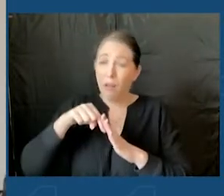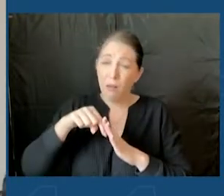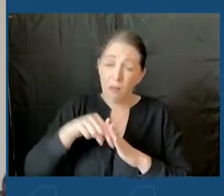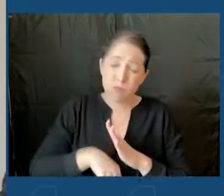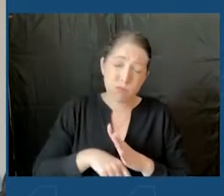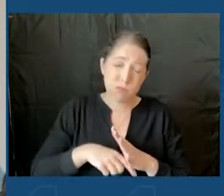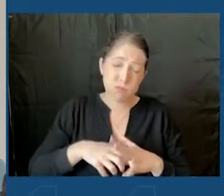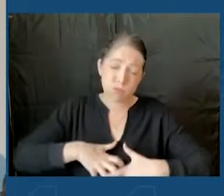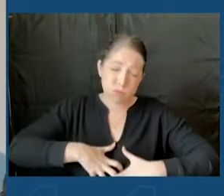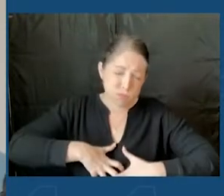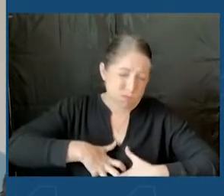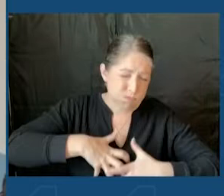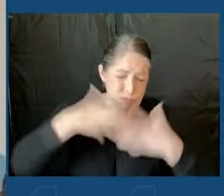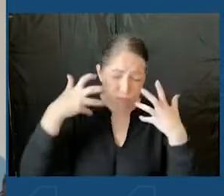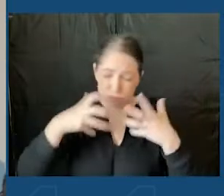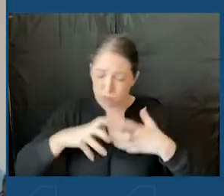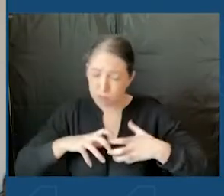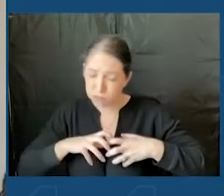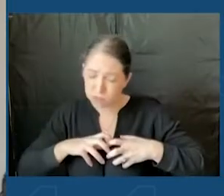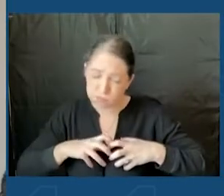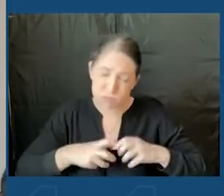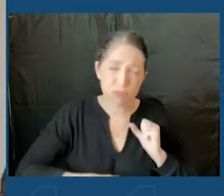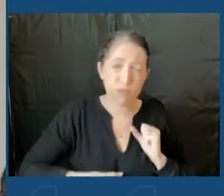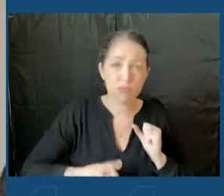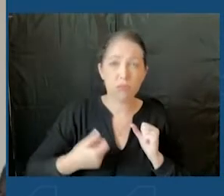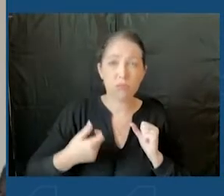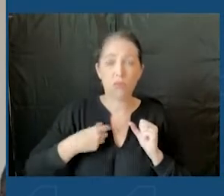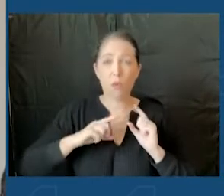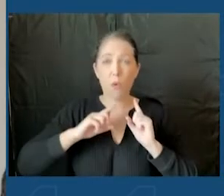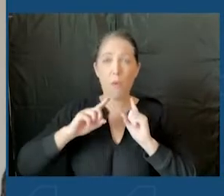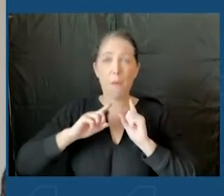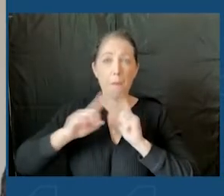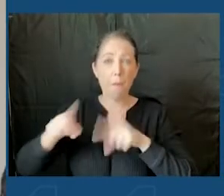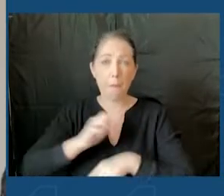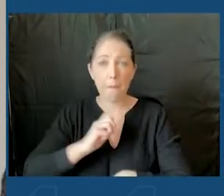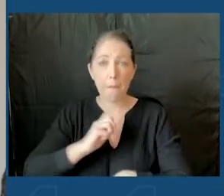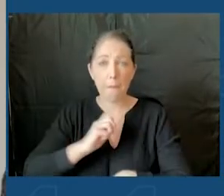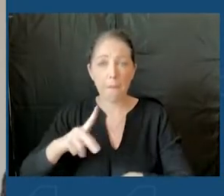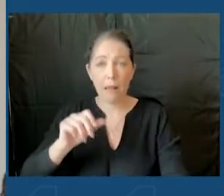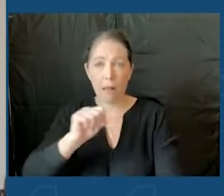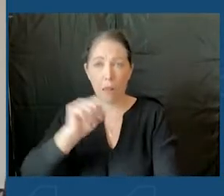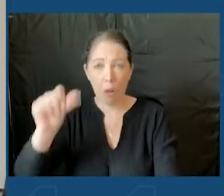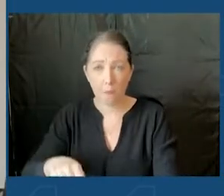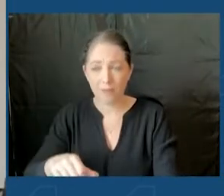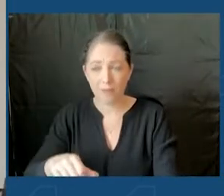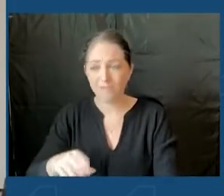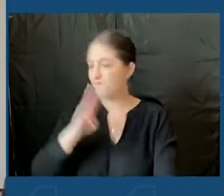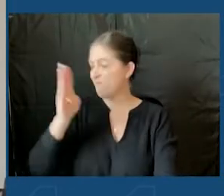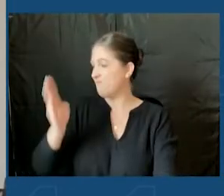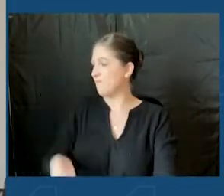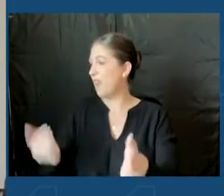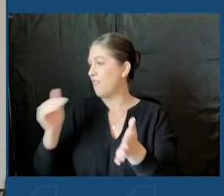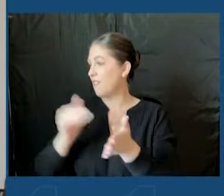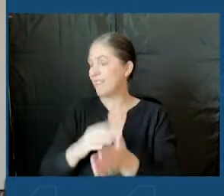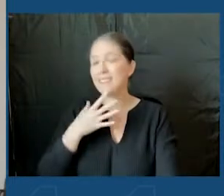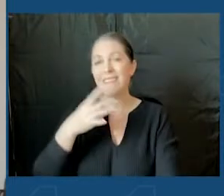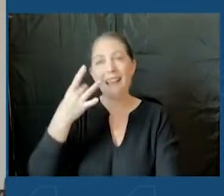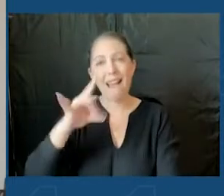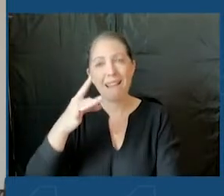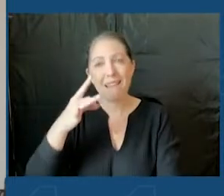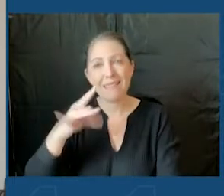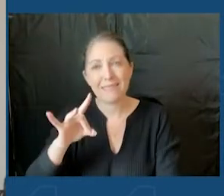pain, I went back to Albany and I said, never again should an 18-year-old be able to get their hands on